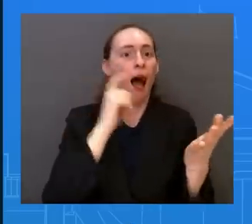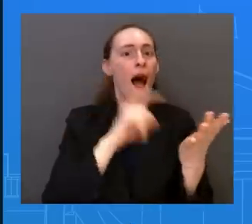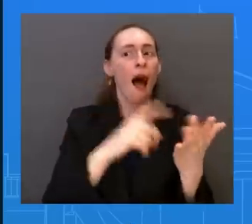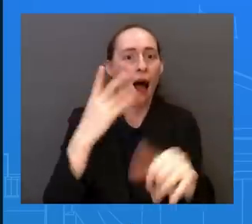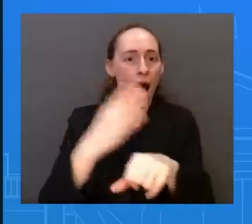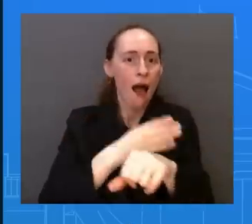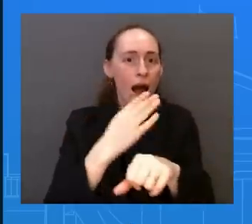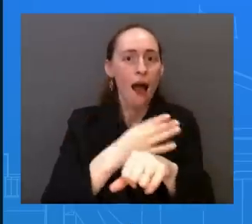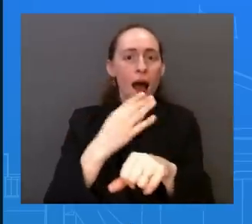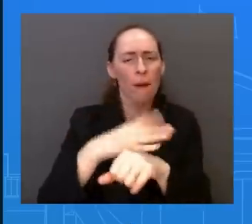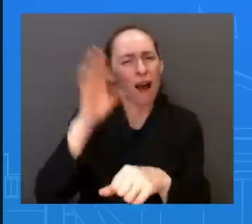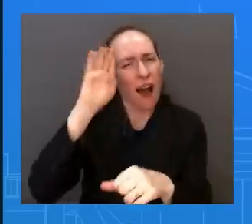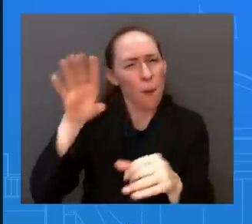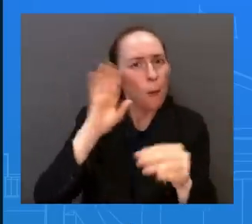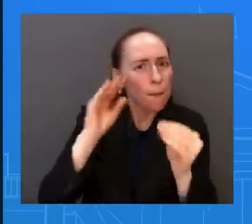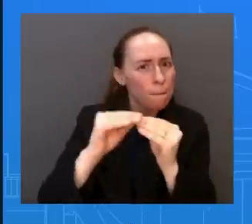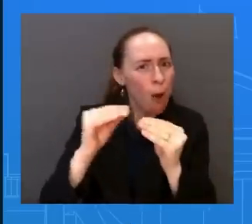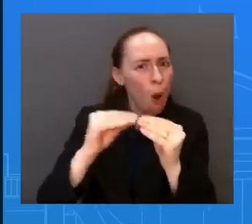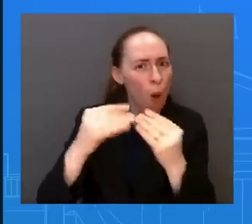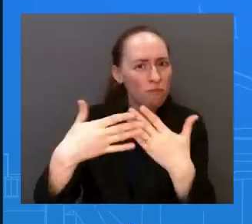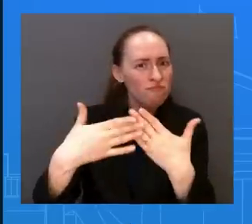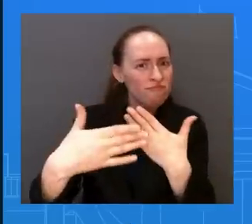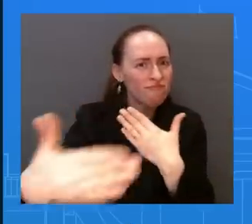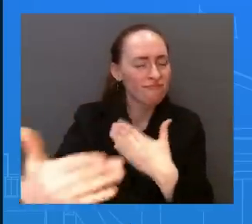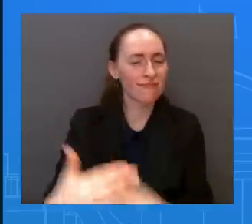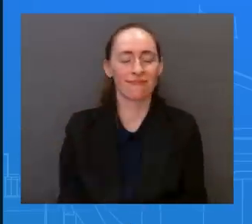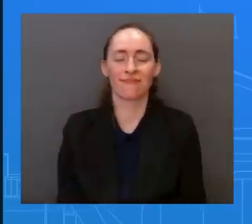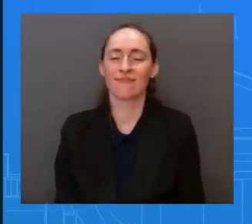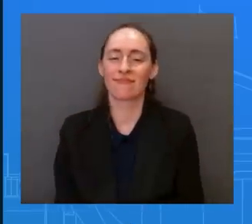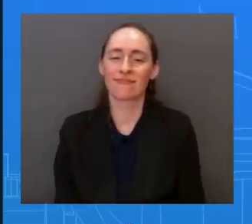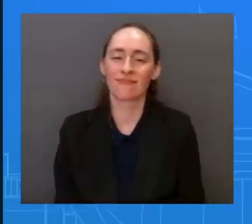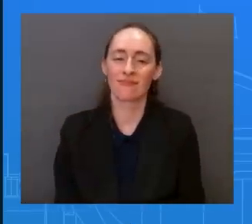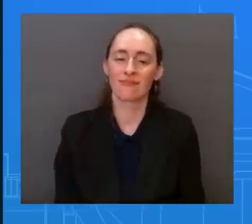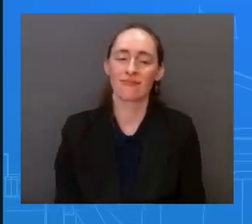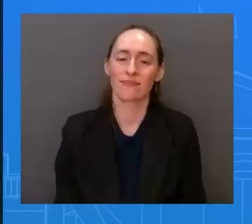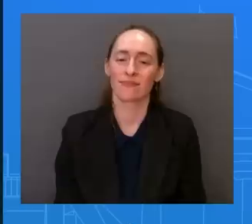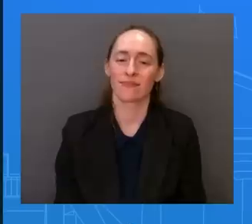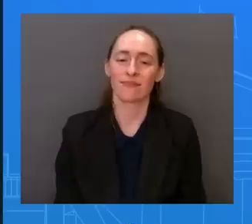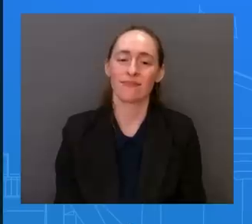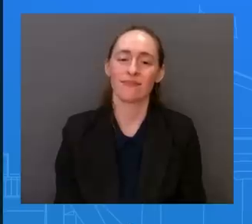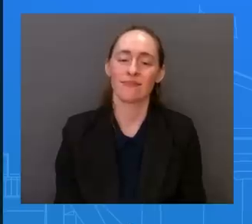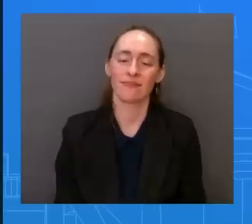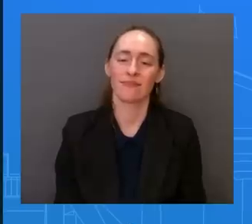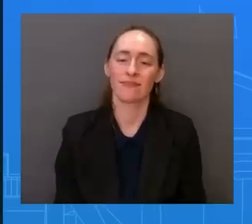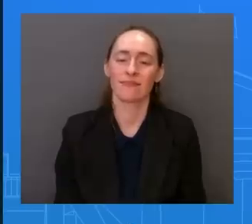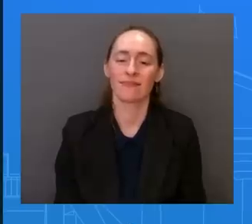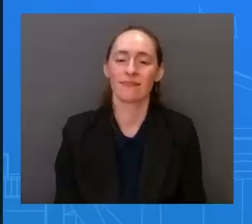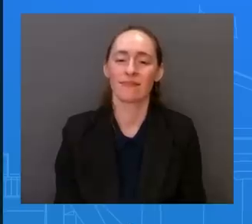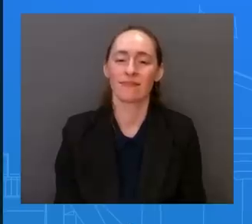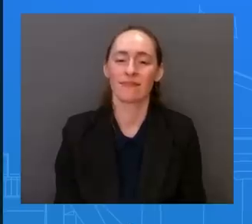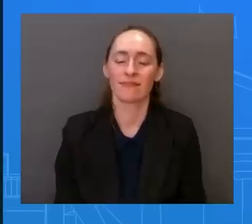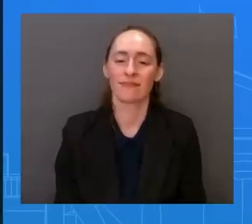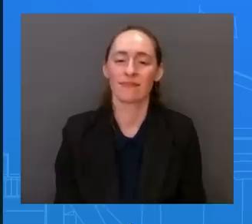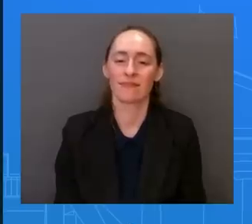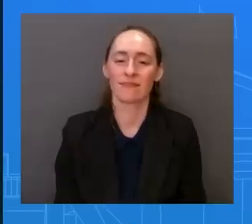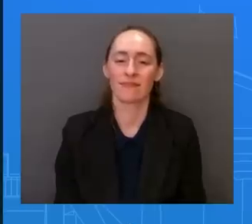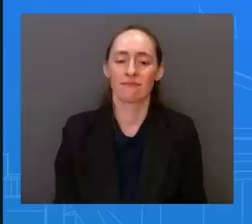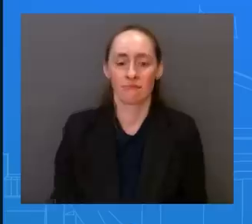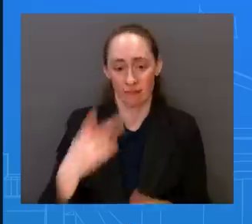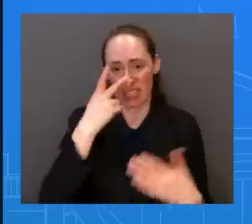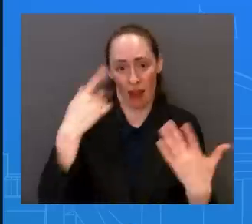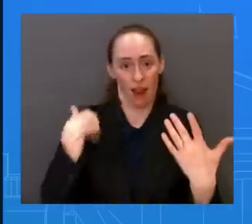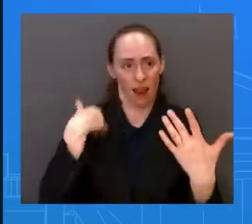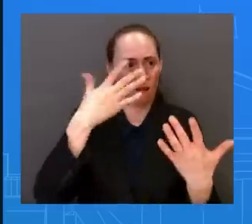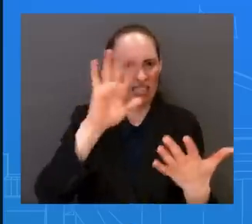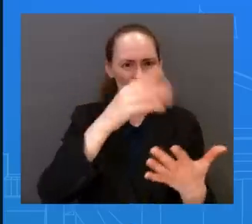have additional work to do to demonstrate that we can do all of this while being fiscally responsible and while reducing the deficit, something the